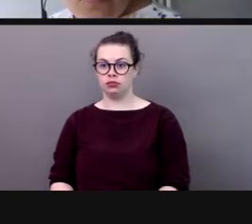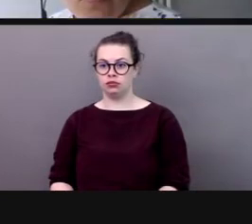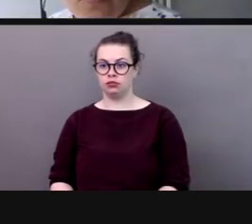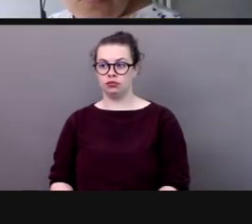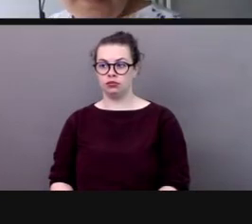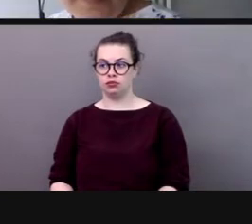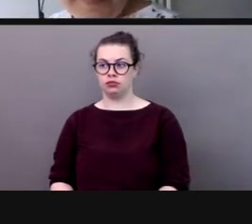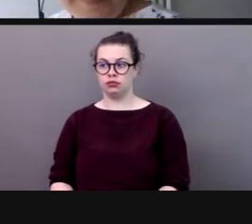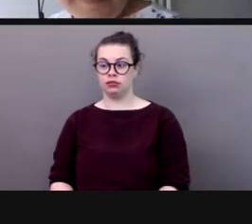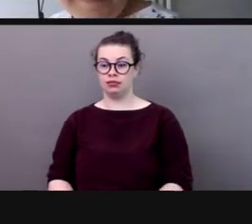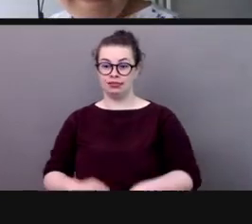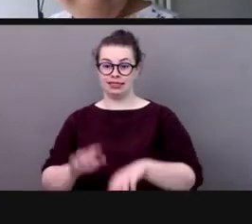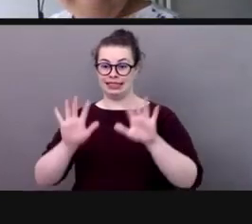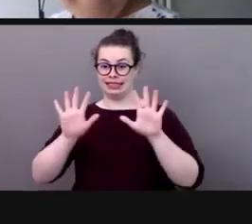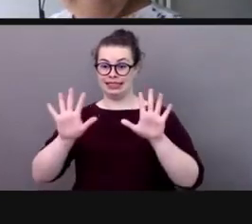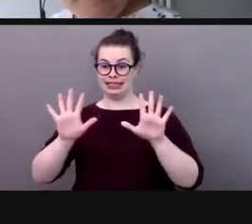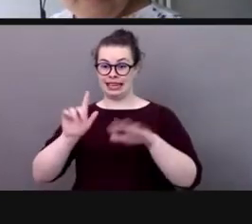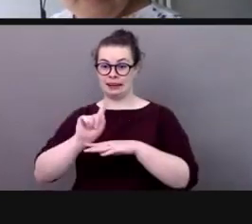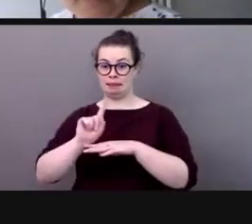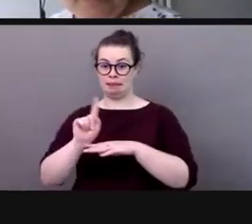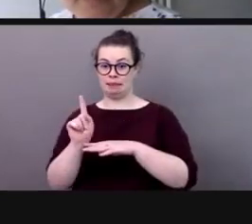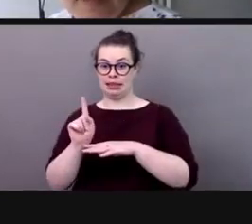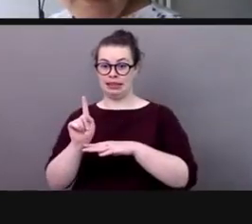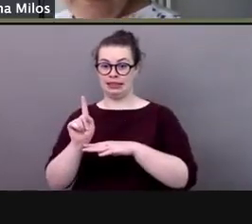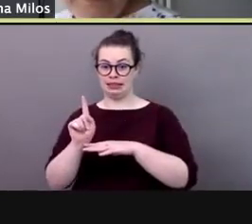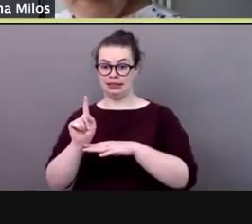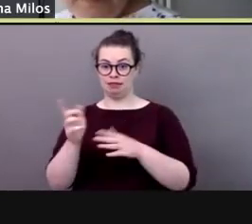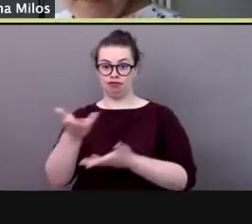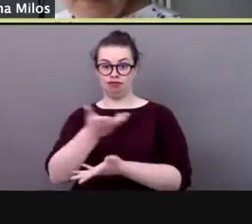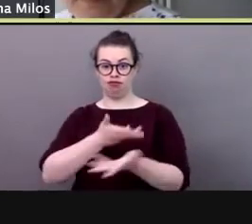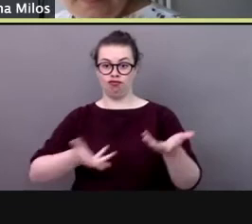So we have 10 minutes.